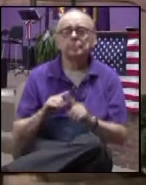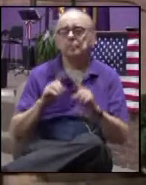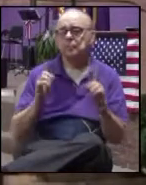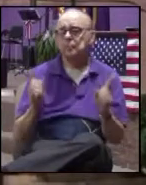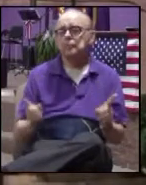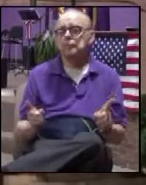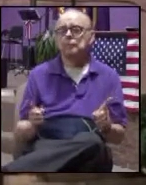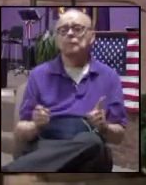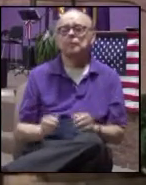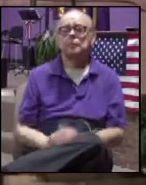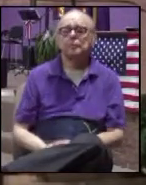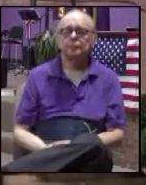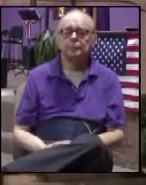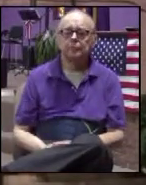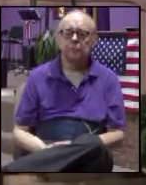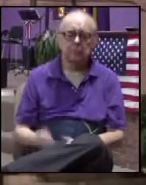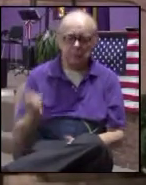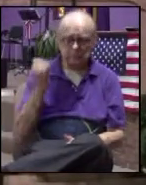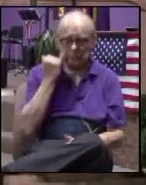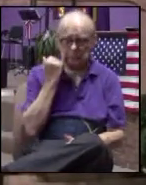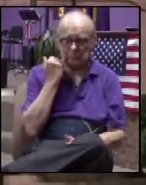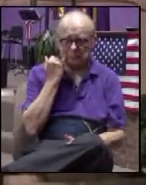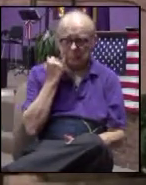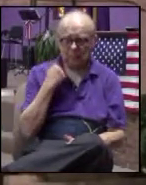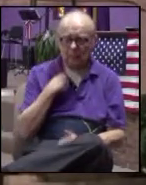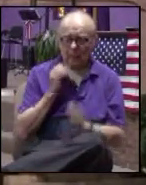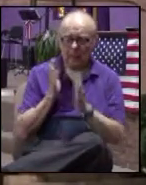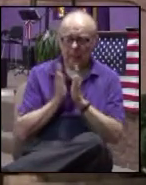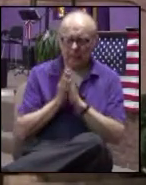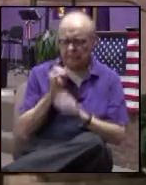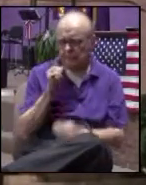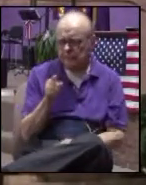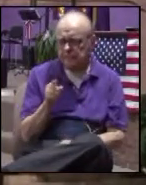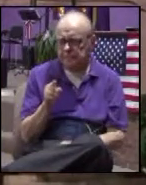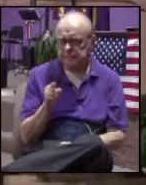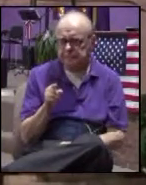But if I was to ask you, and